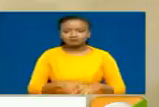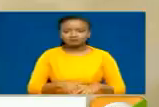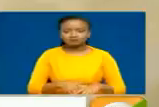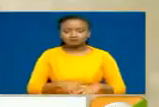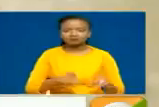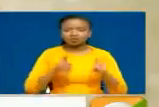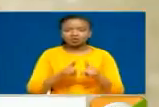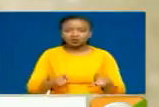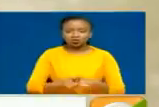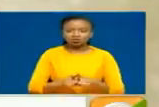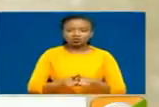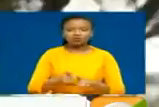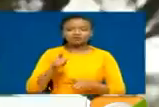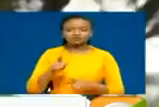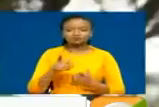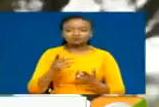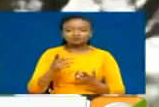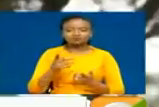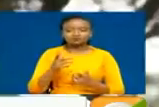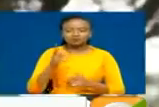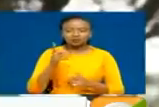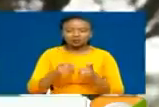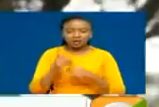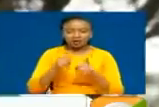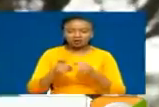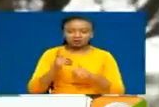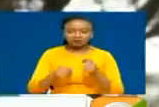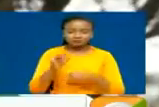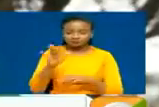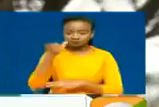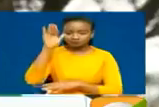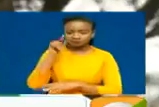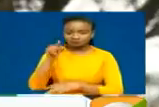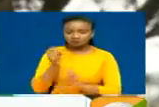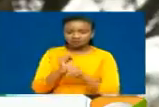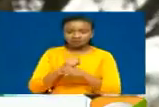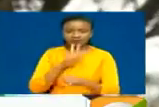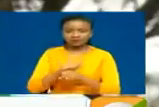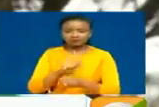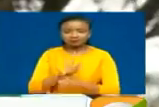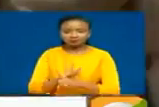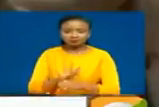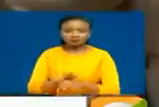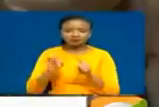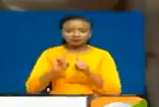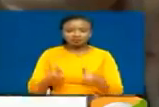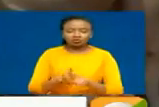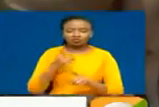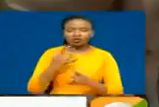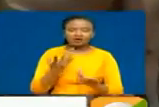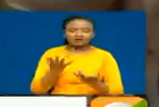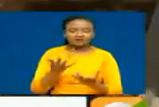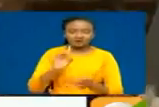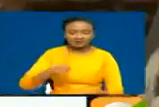the camel milk being the highest priced in the market because of the quantities produced vis-a-vis the demand. Though camels